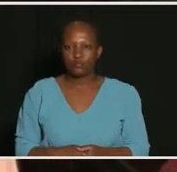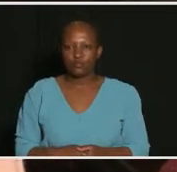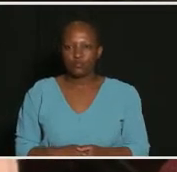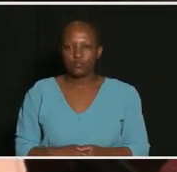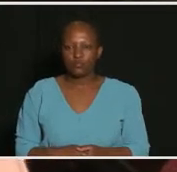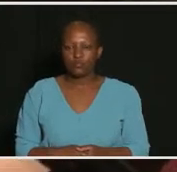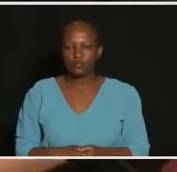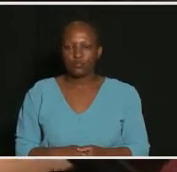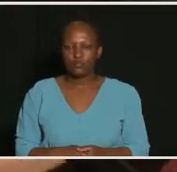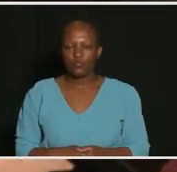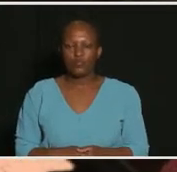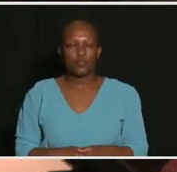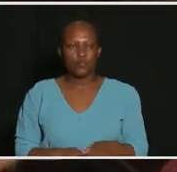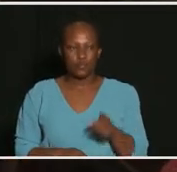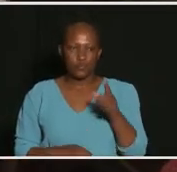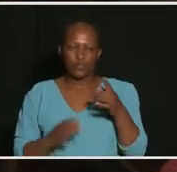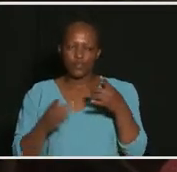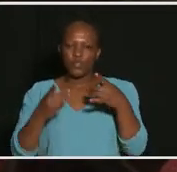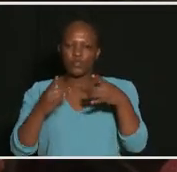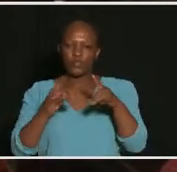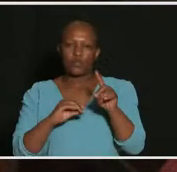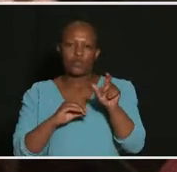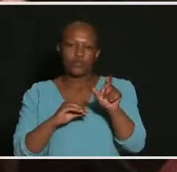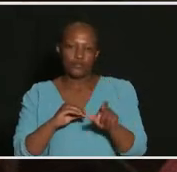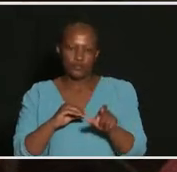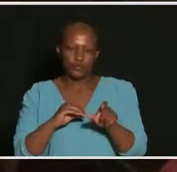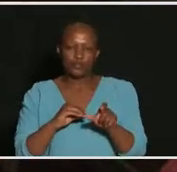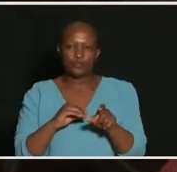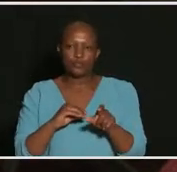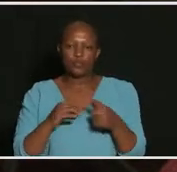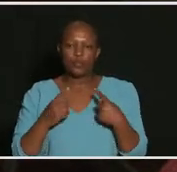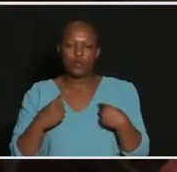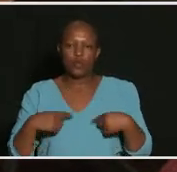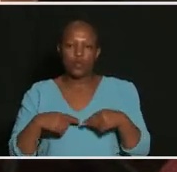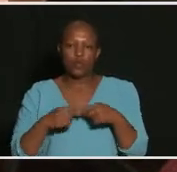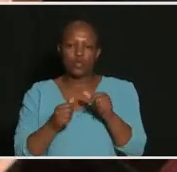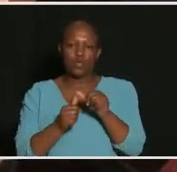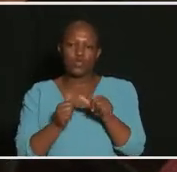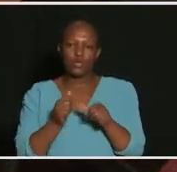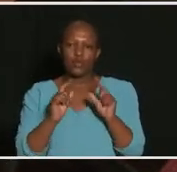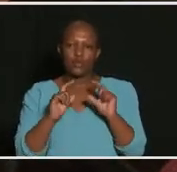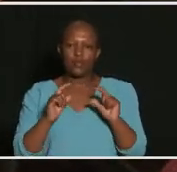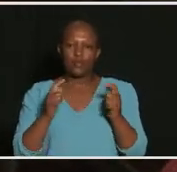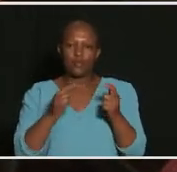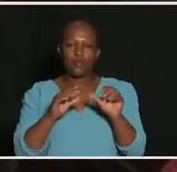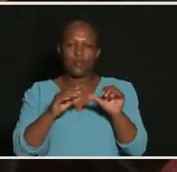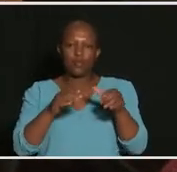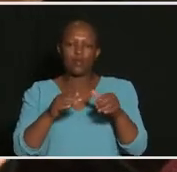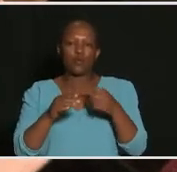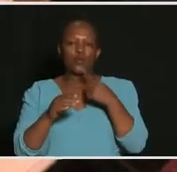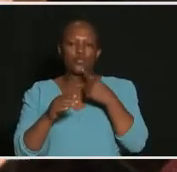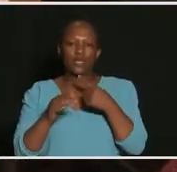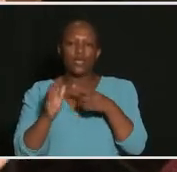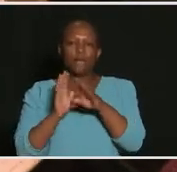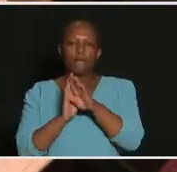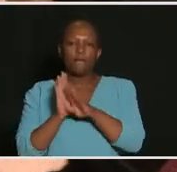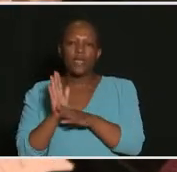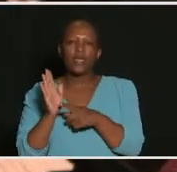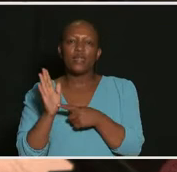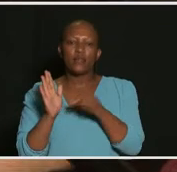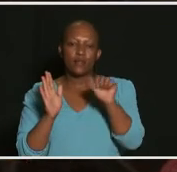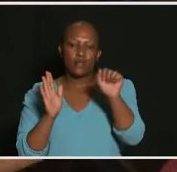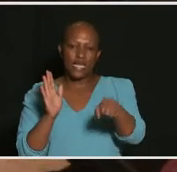two person we as the subcommit we are saying we say yes to this